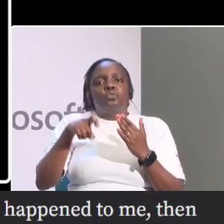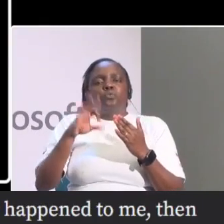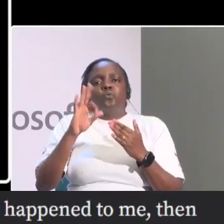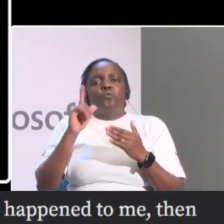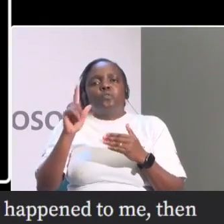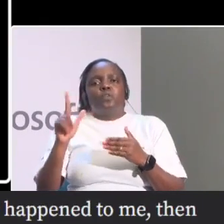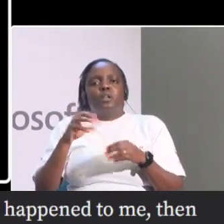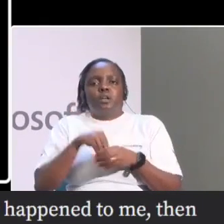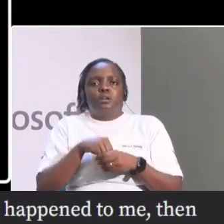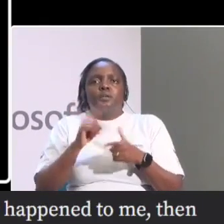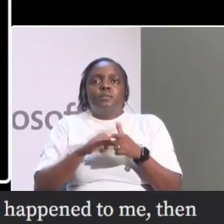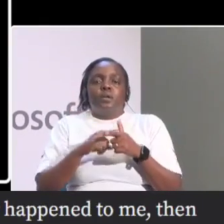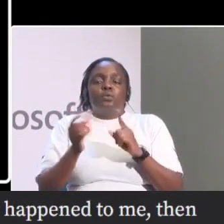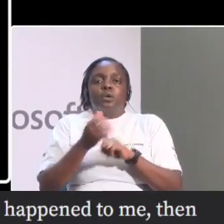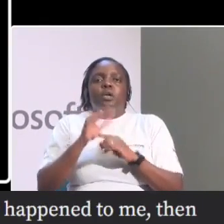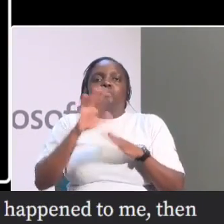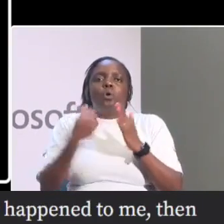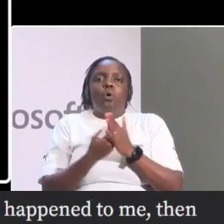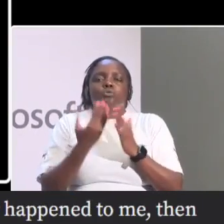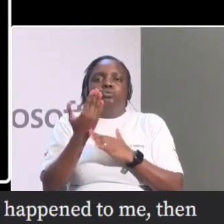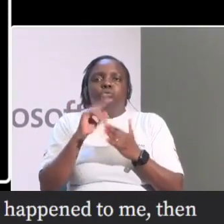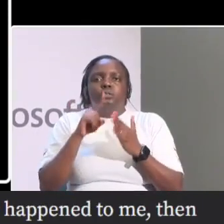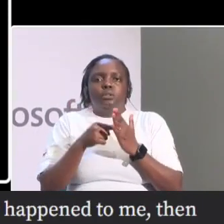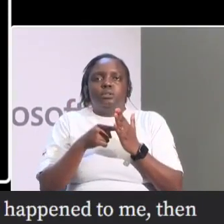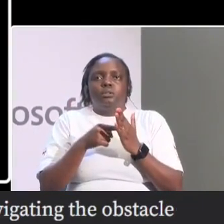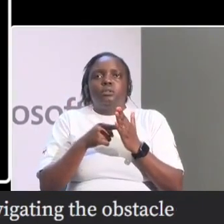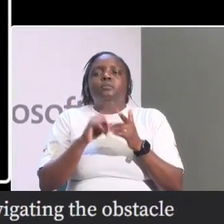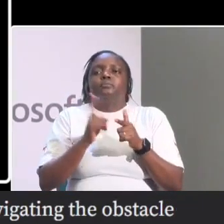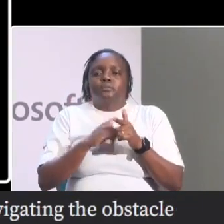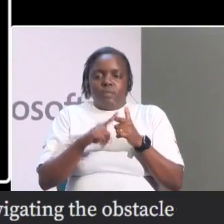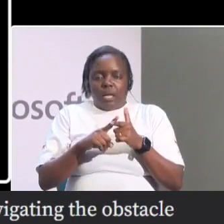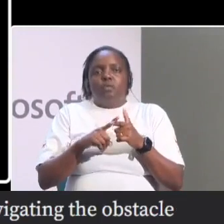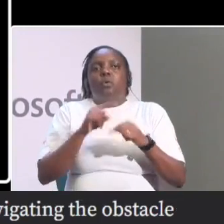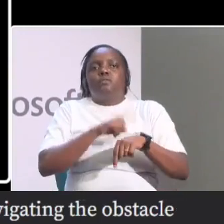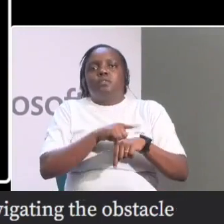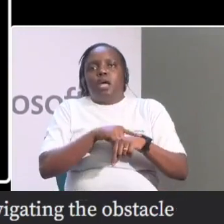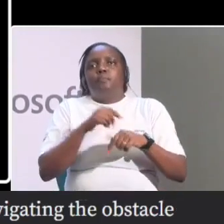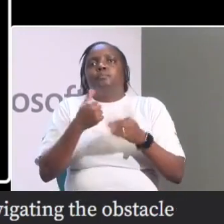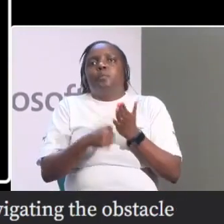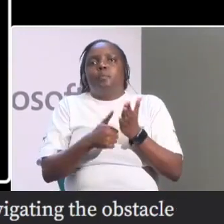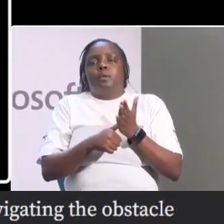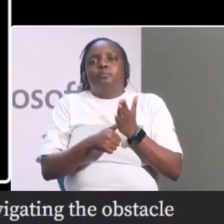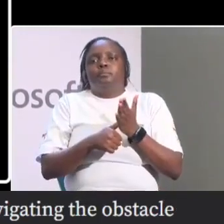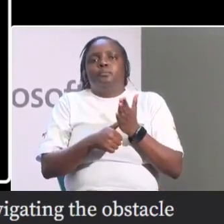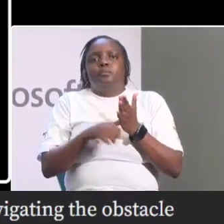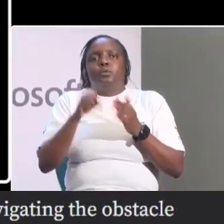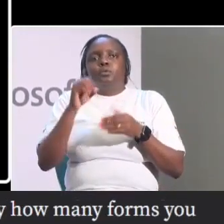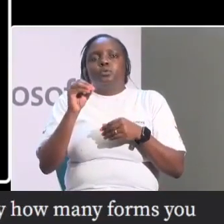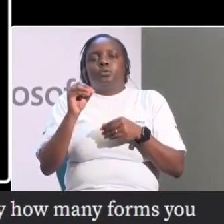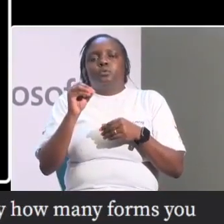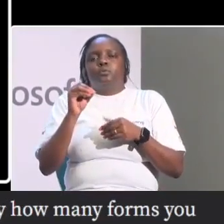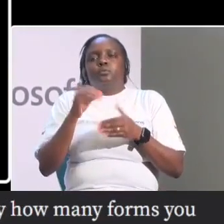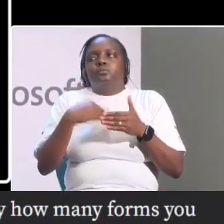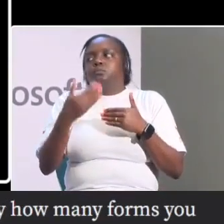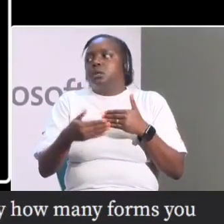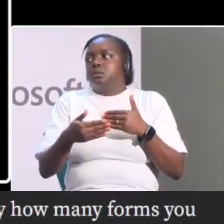then finally, if you get through all of those barriers, you're stumped by time. So, and then